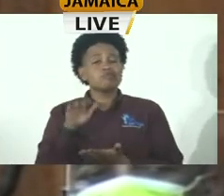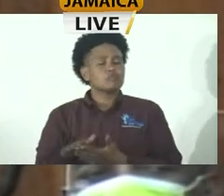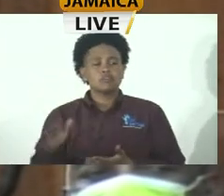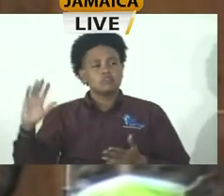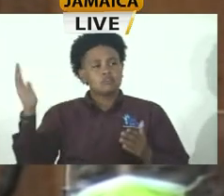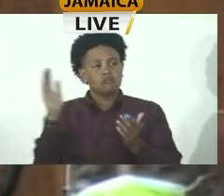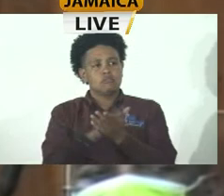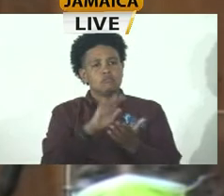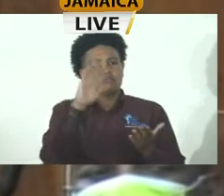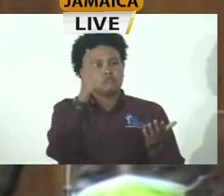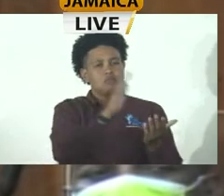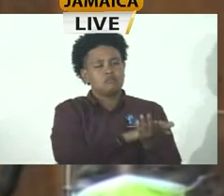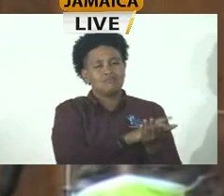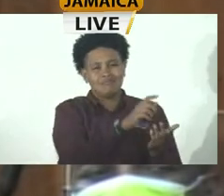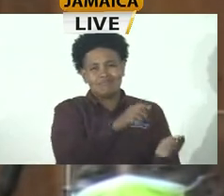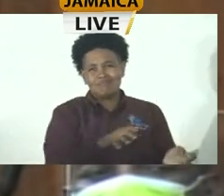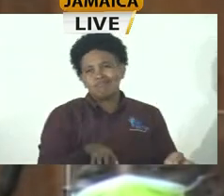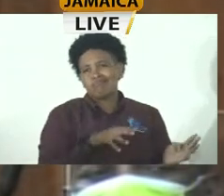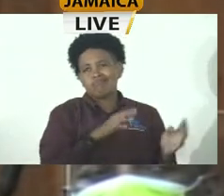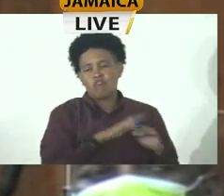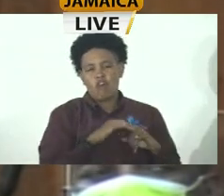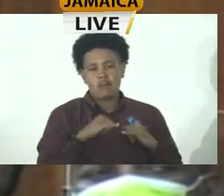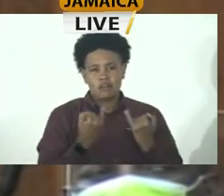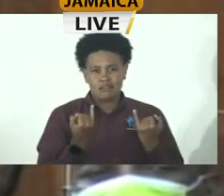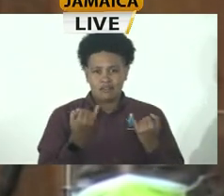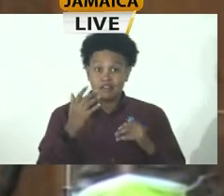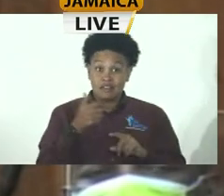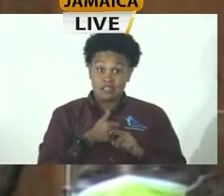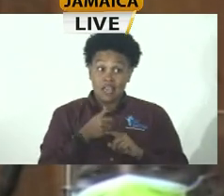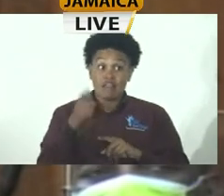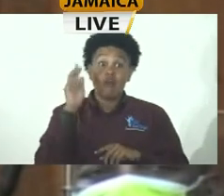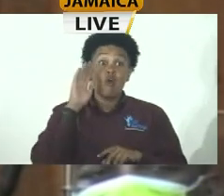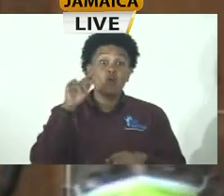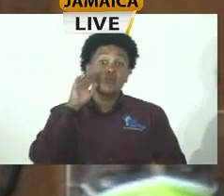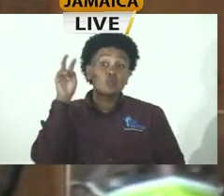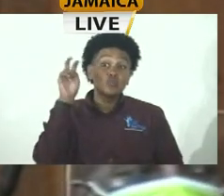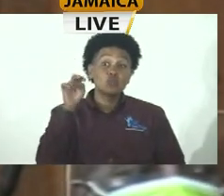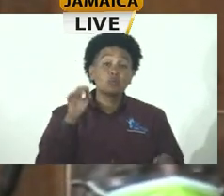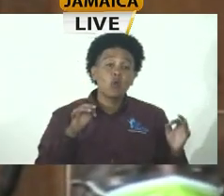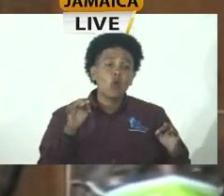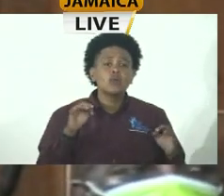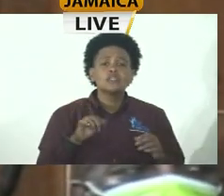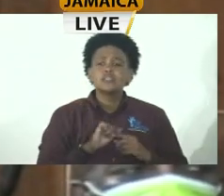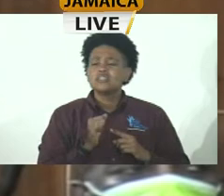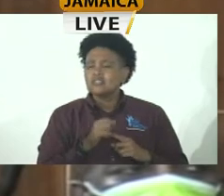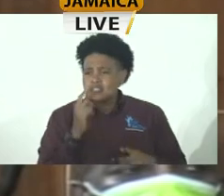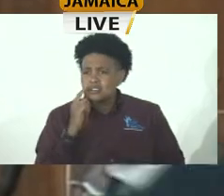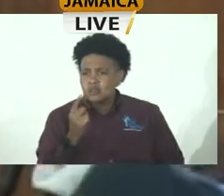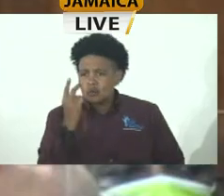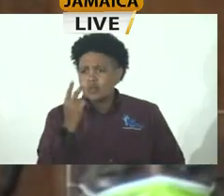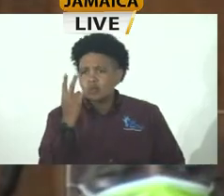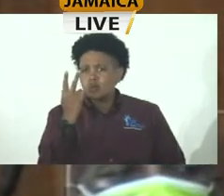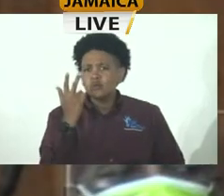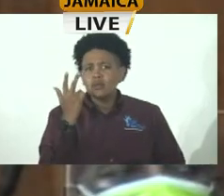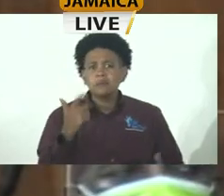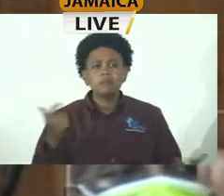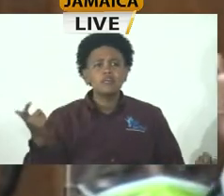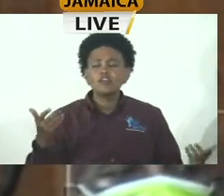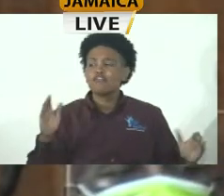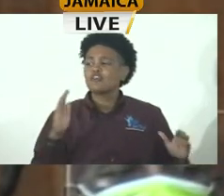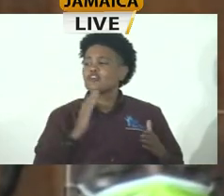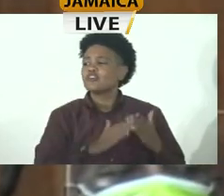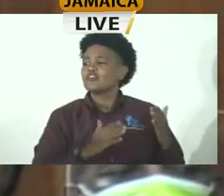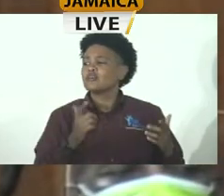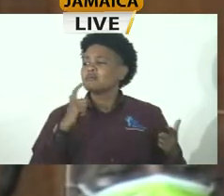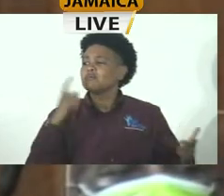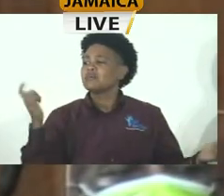opportunity to visit a court complex we'll see one two three big rooms some of them as big as